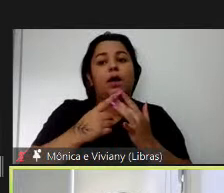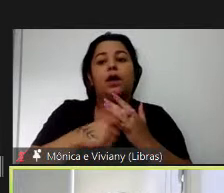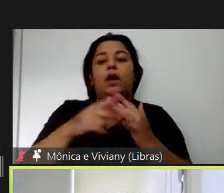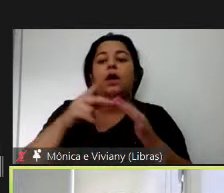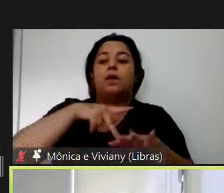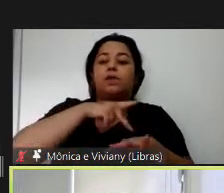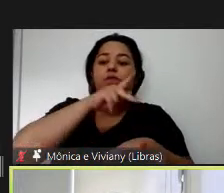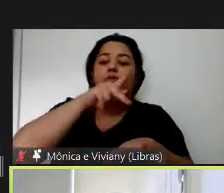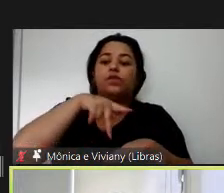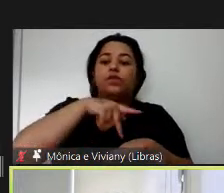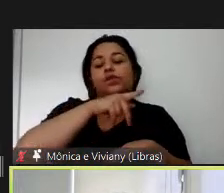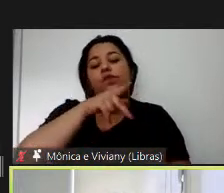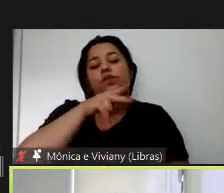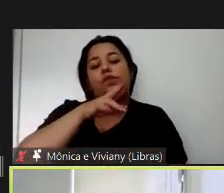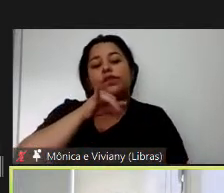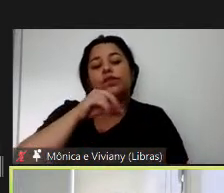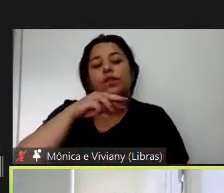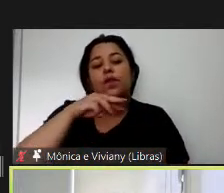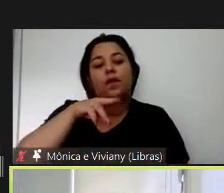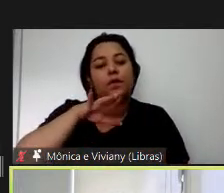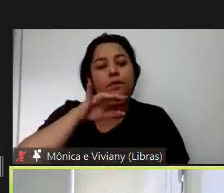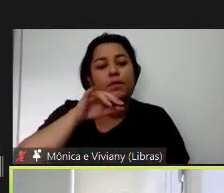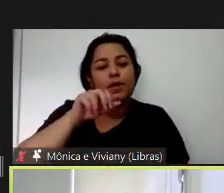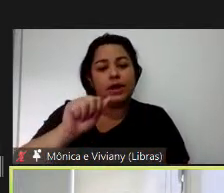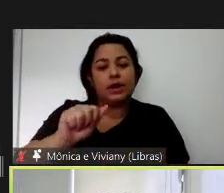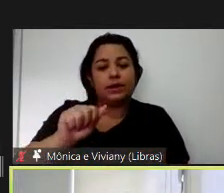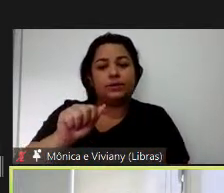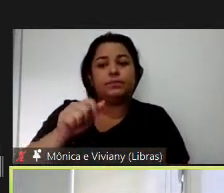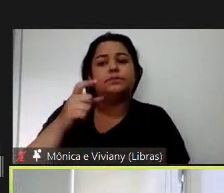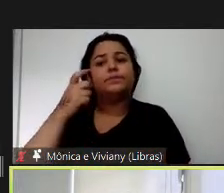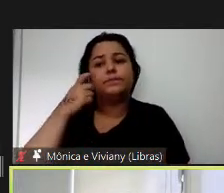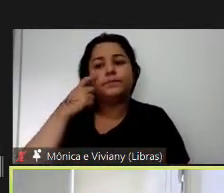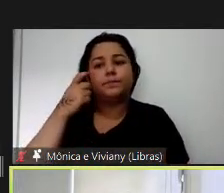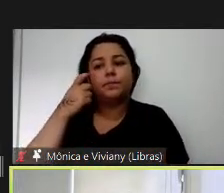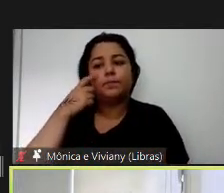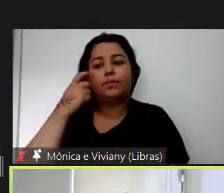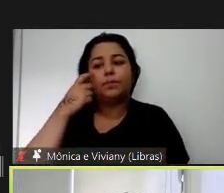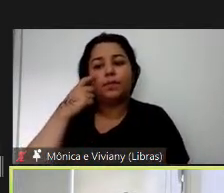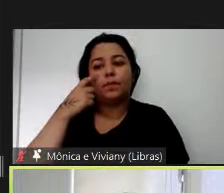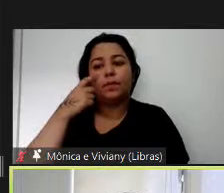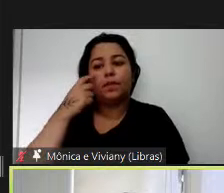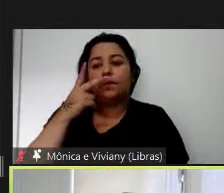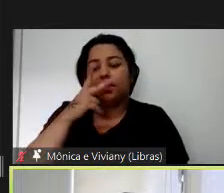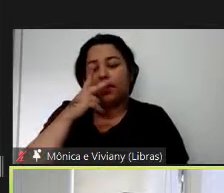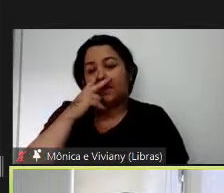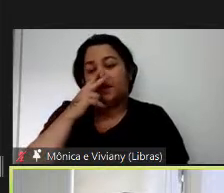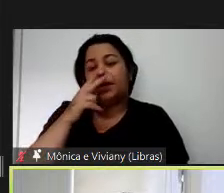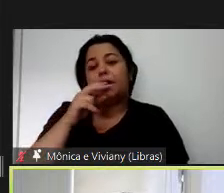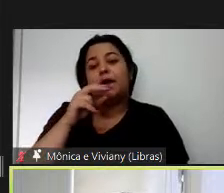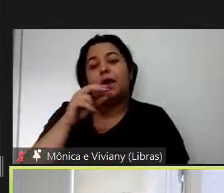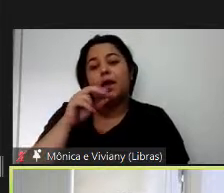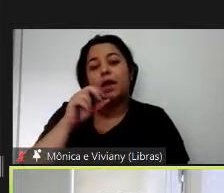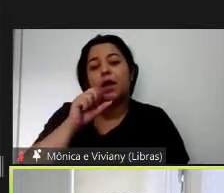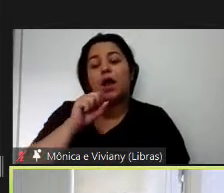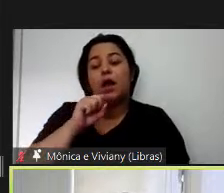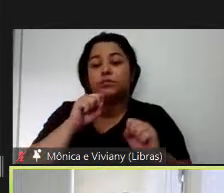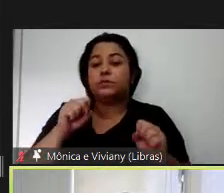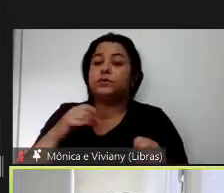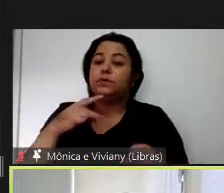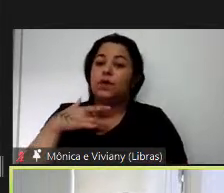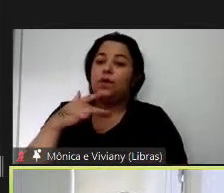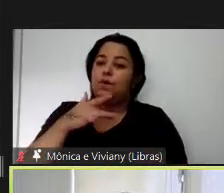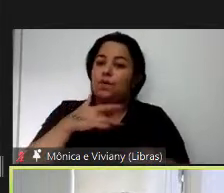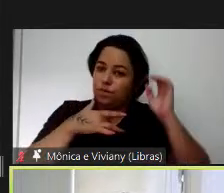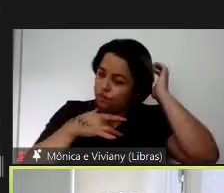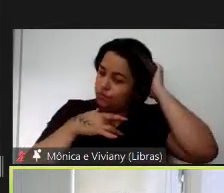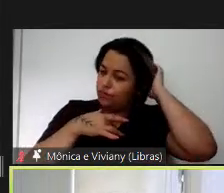through the primary care. We know that when we strengthen the